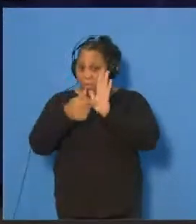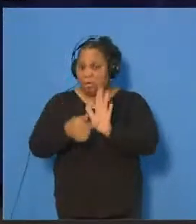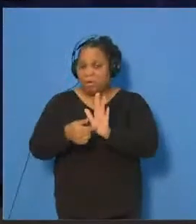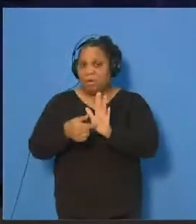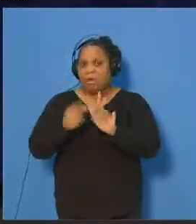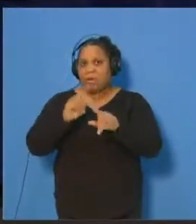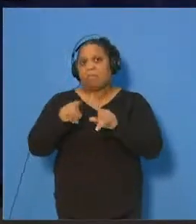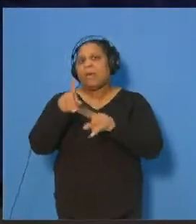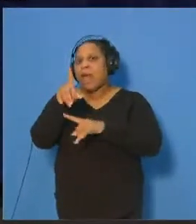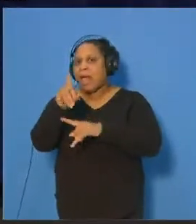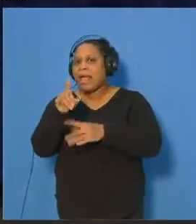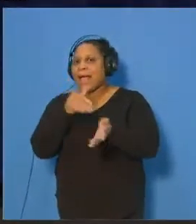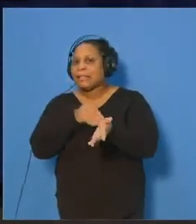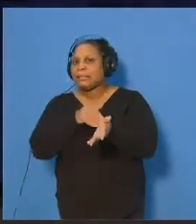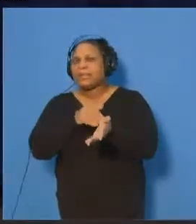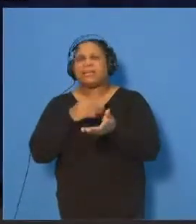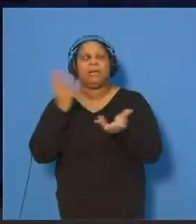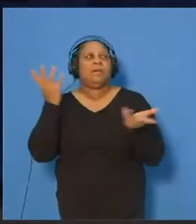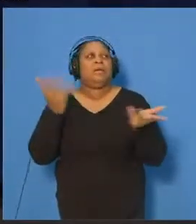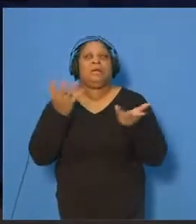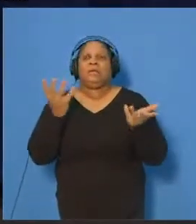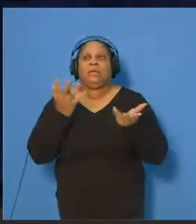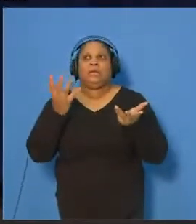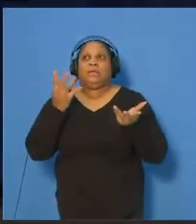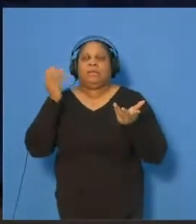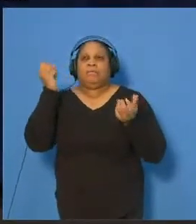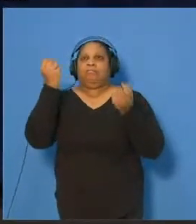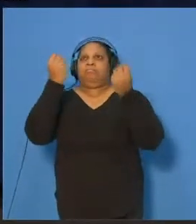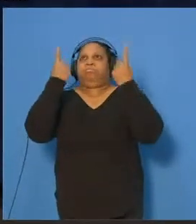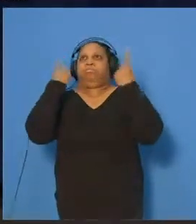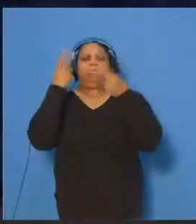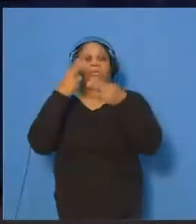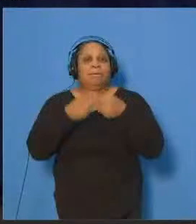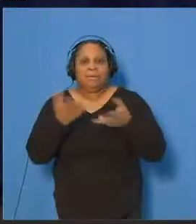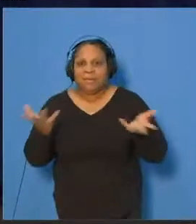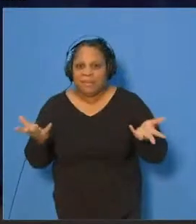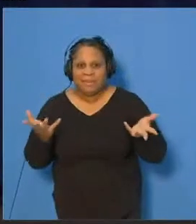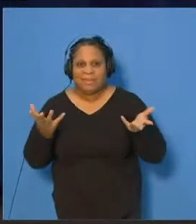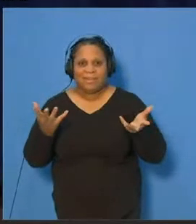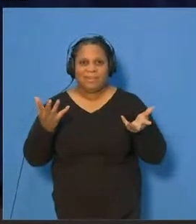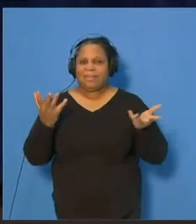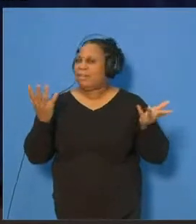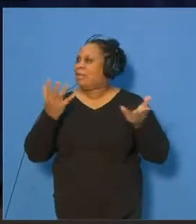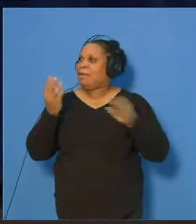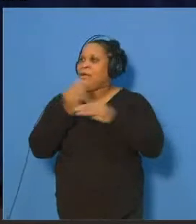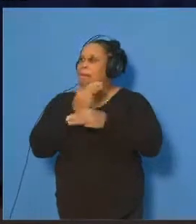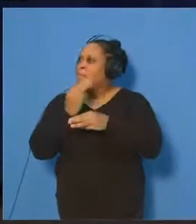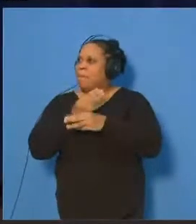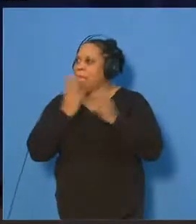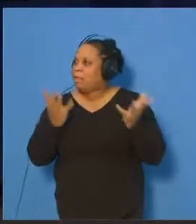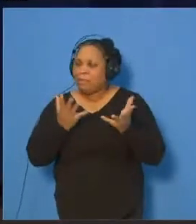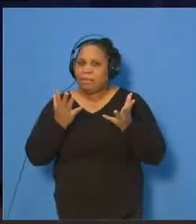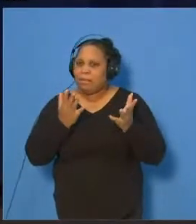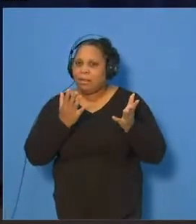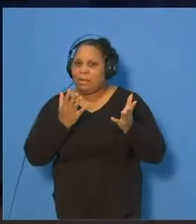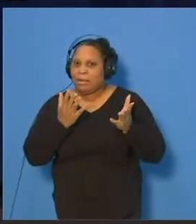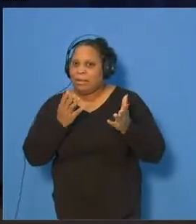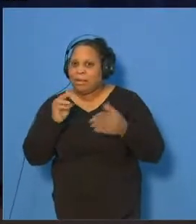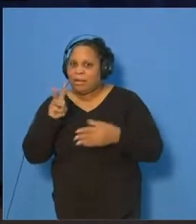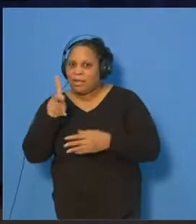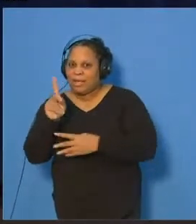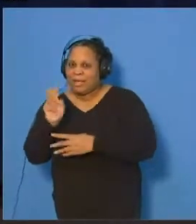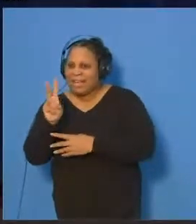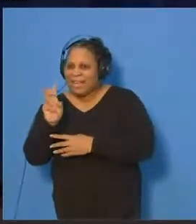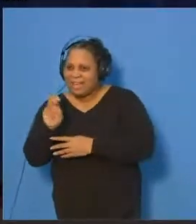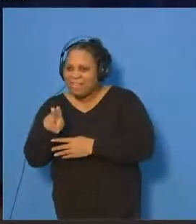asked Dr. Oh my goodness, his name skipped my head now. The mathematician, Kevin. Gosh,